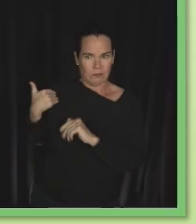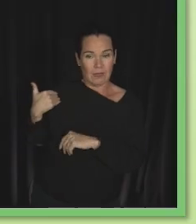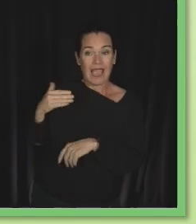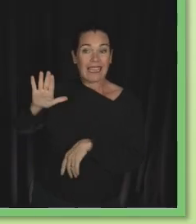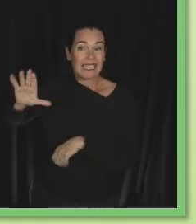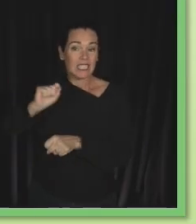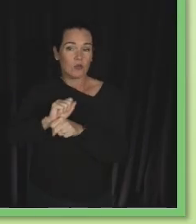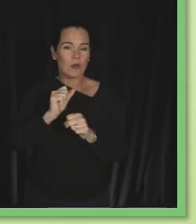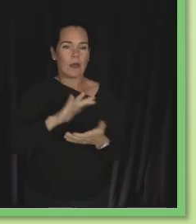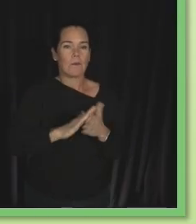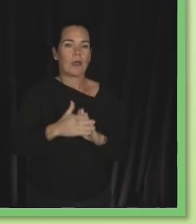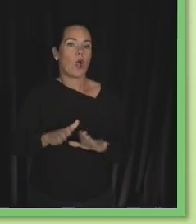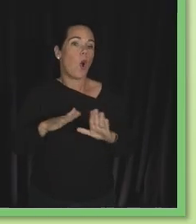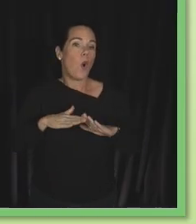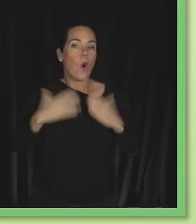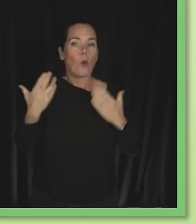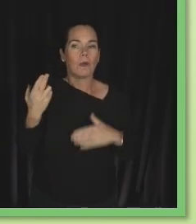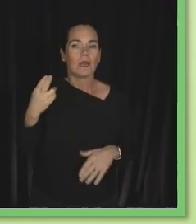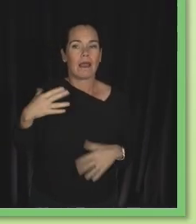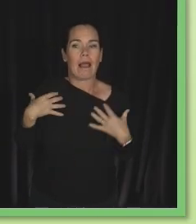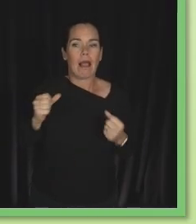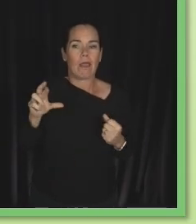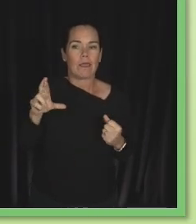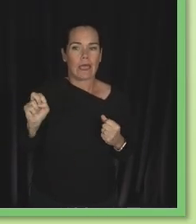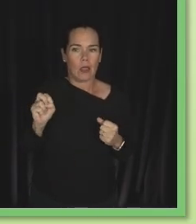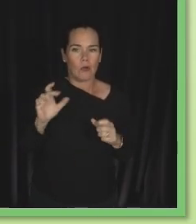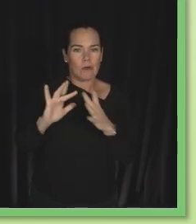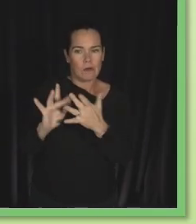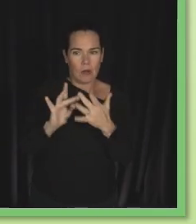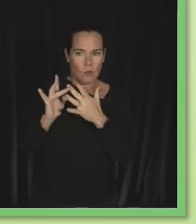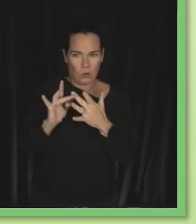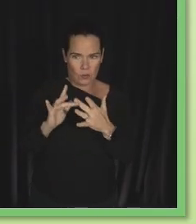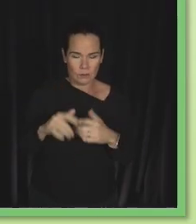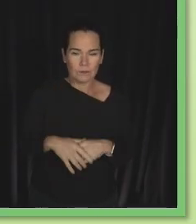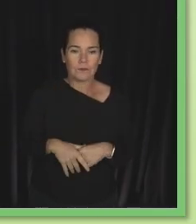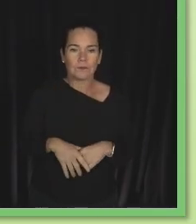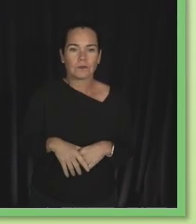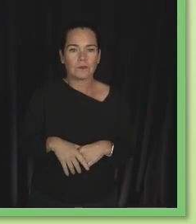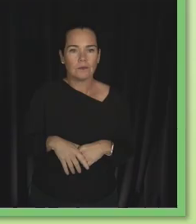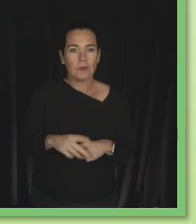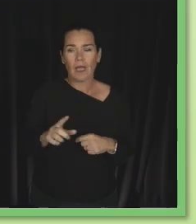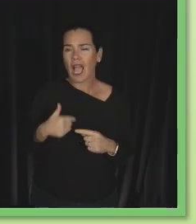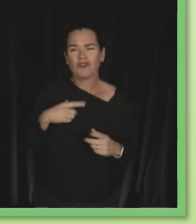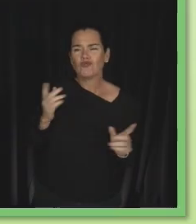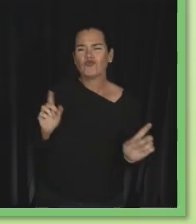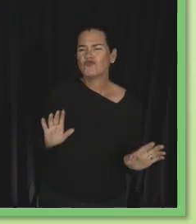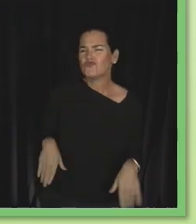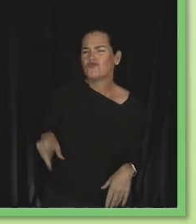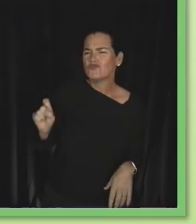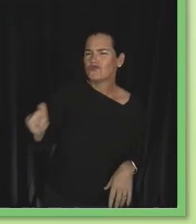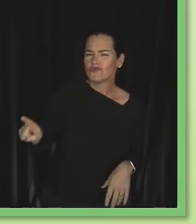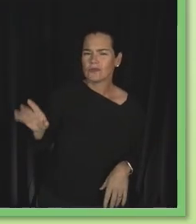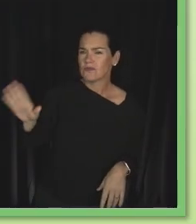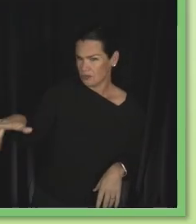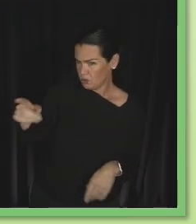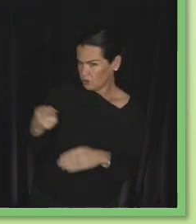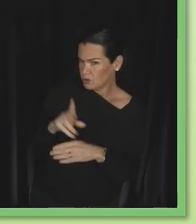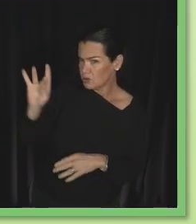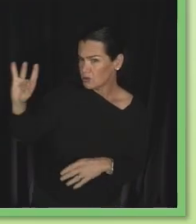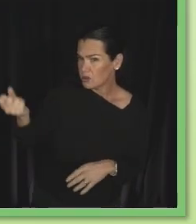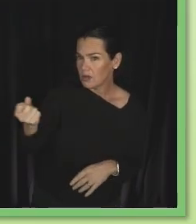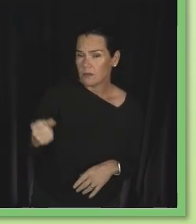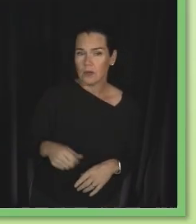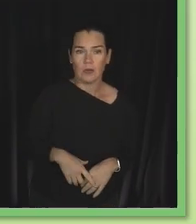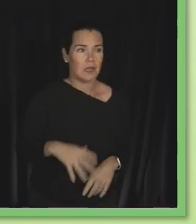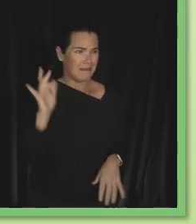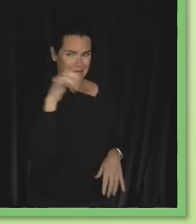the Open Healthcare Network. And when I just casually asked him, do you use Kubernetes? The answer was a